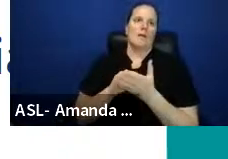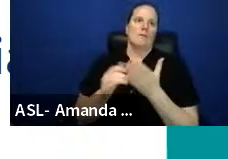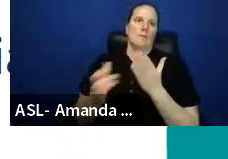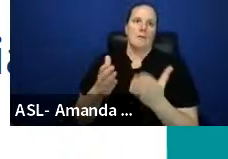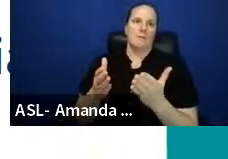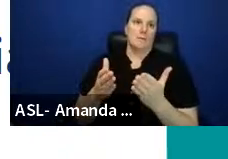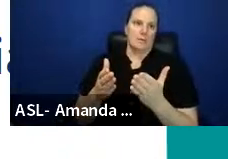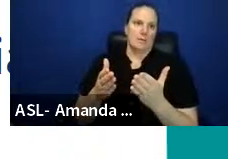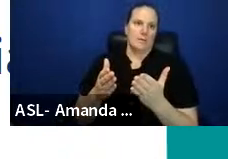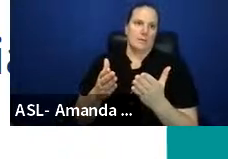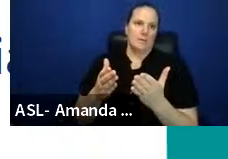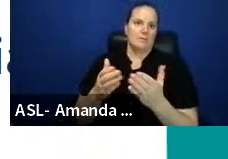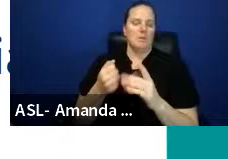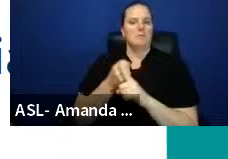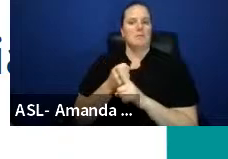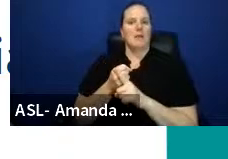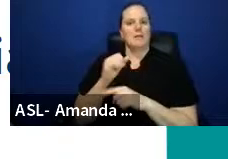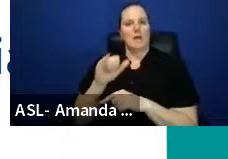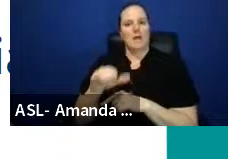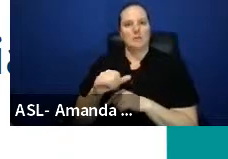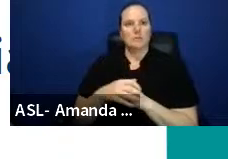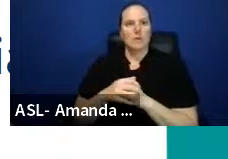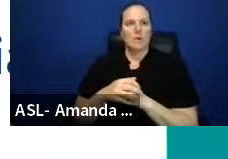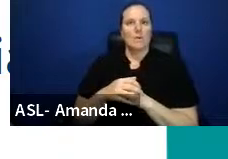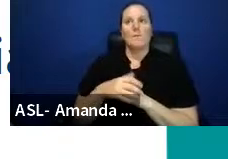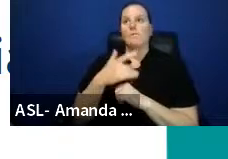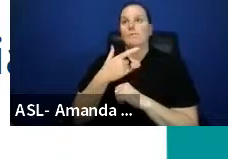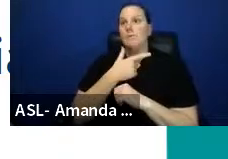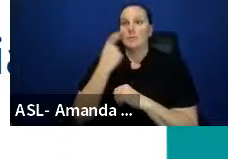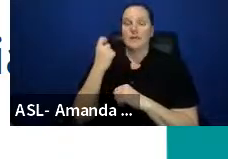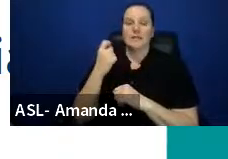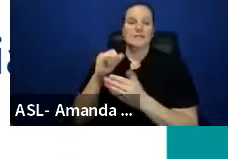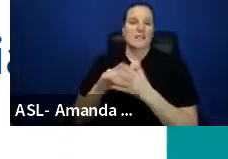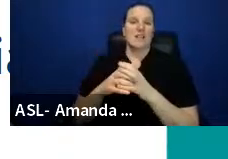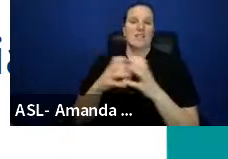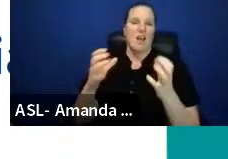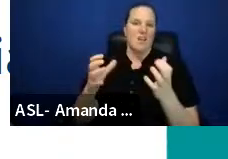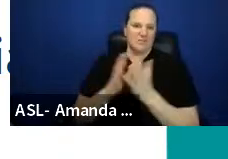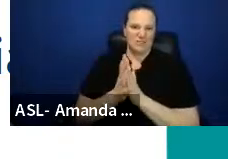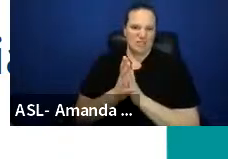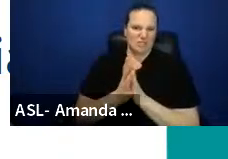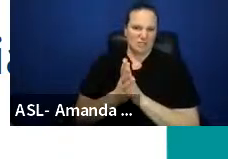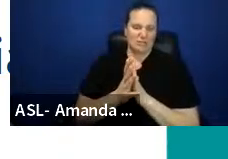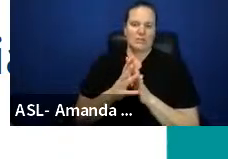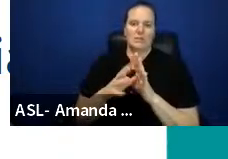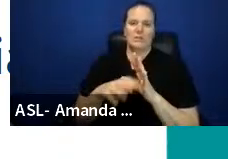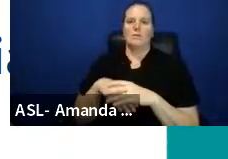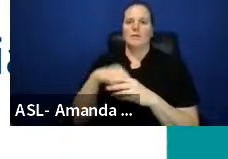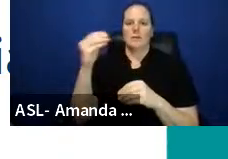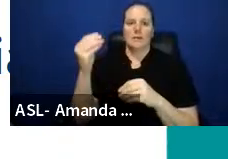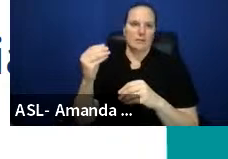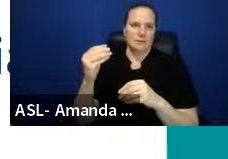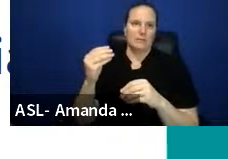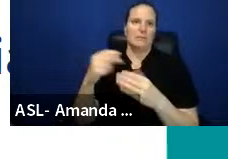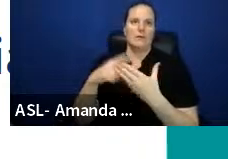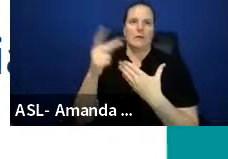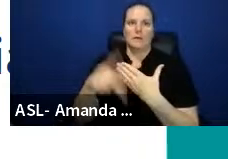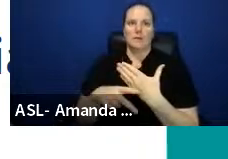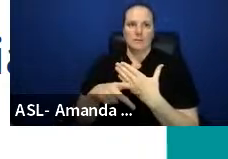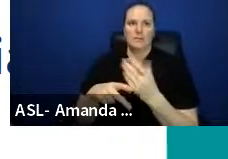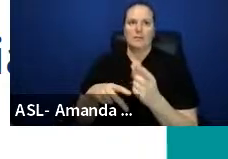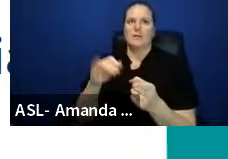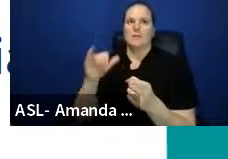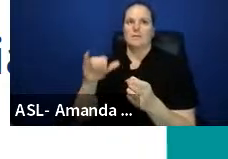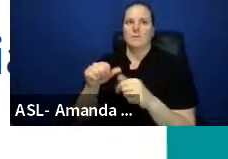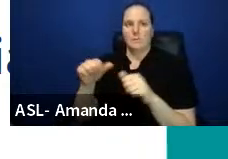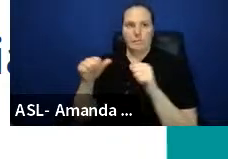actually impact that. So because a lot of the congestion is outside of the program area,